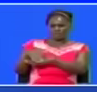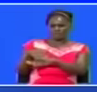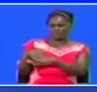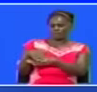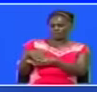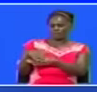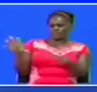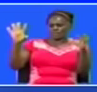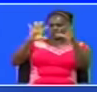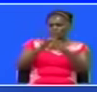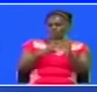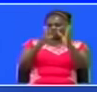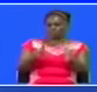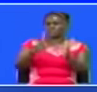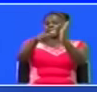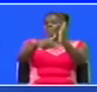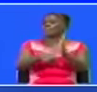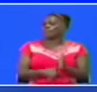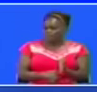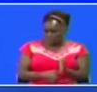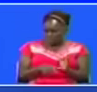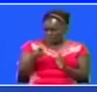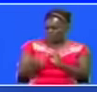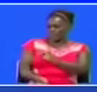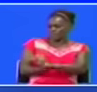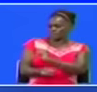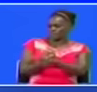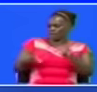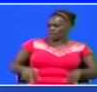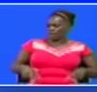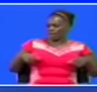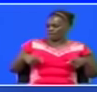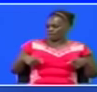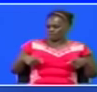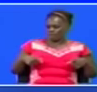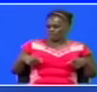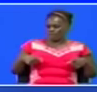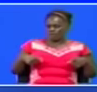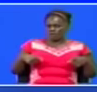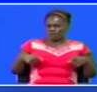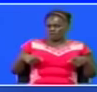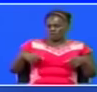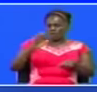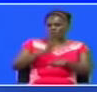All right, we will join Caroline B a little later on as she takes a look at the sentiments regarding, or rather, following